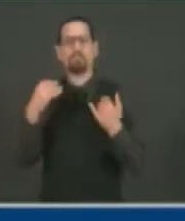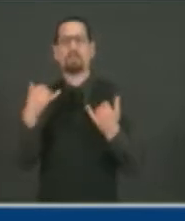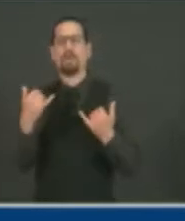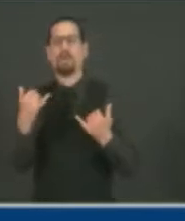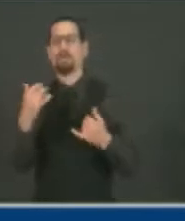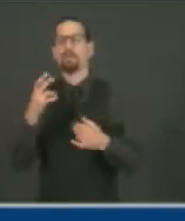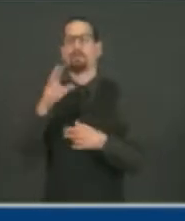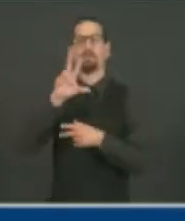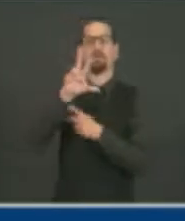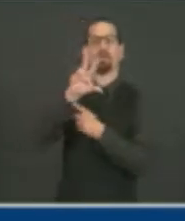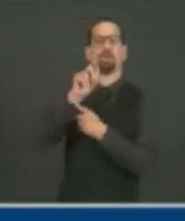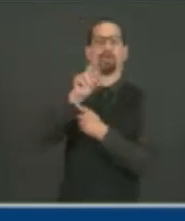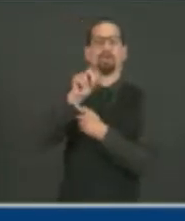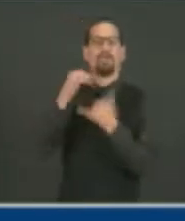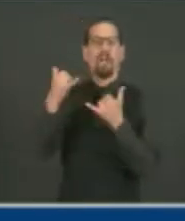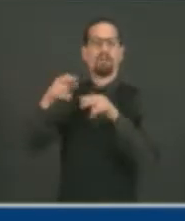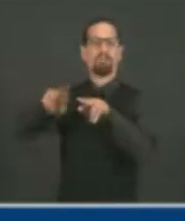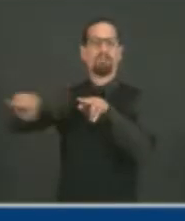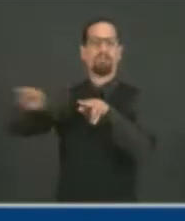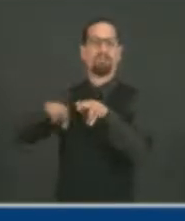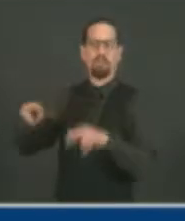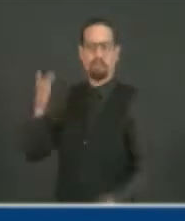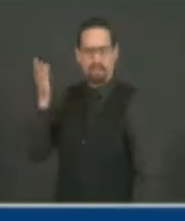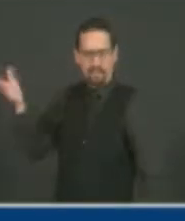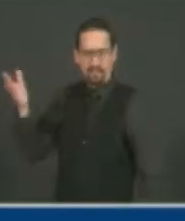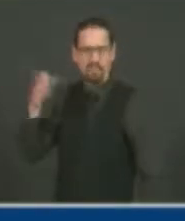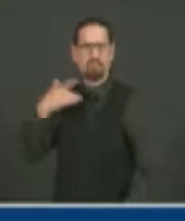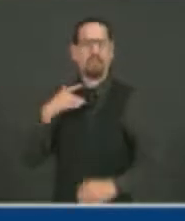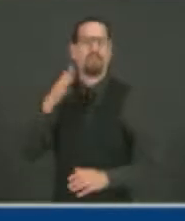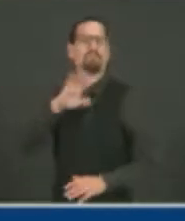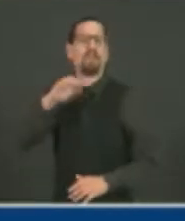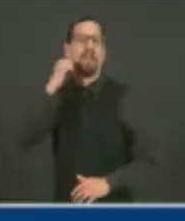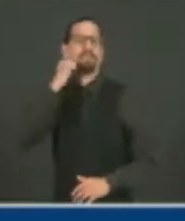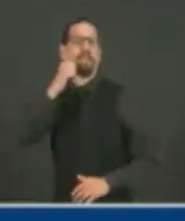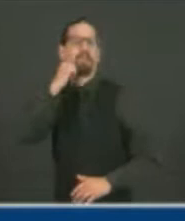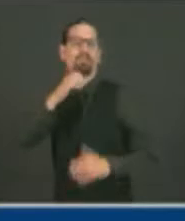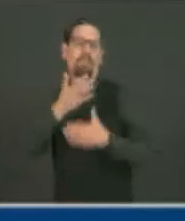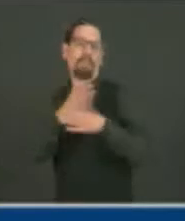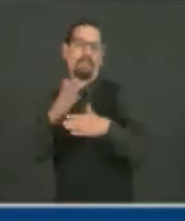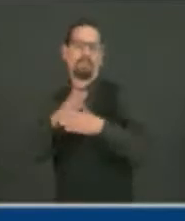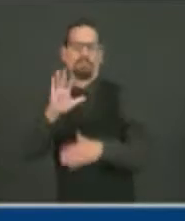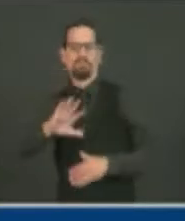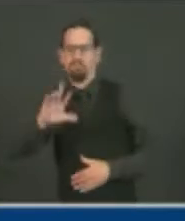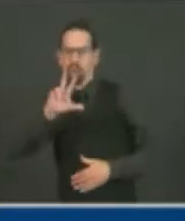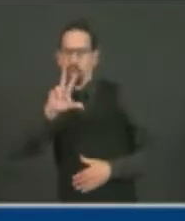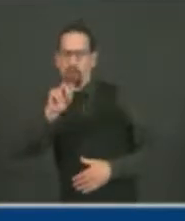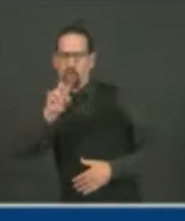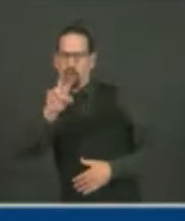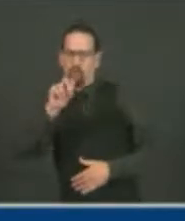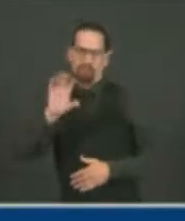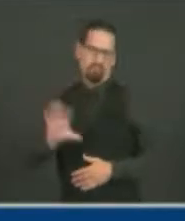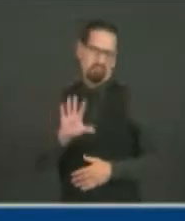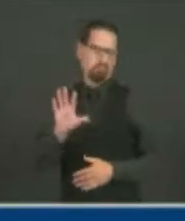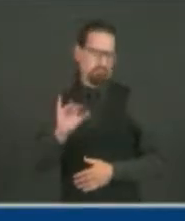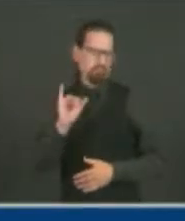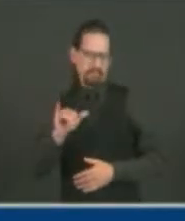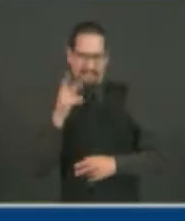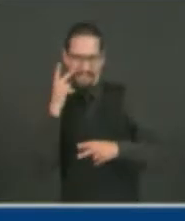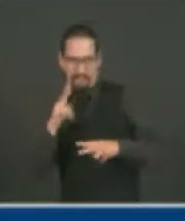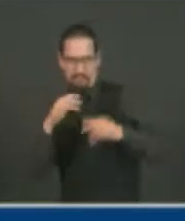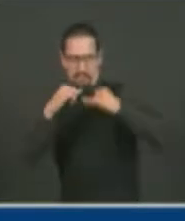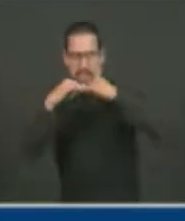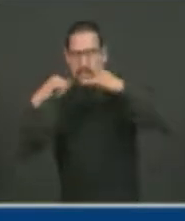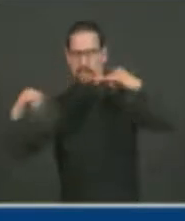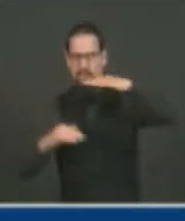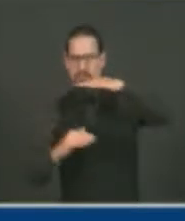moving between phases. And finally, in the bottom graph, new weekly cases per 100,000, the red